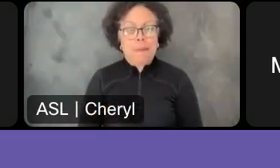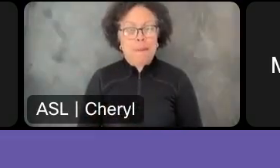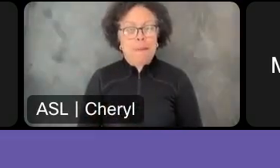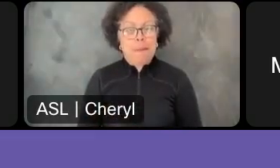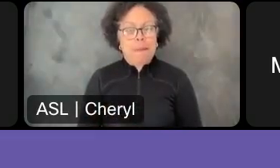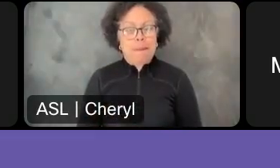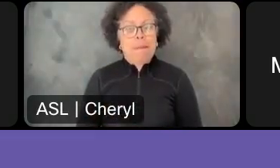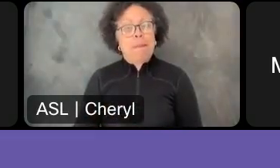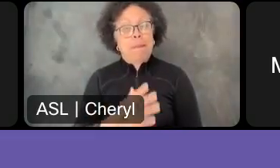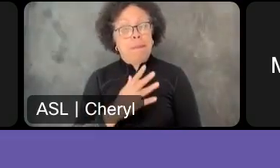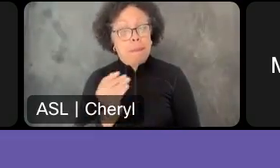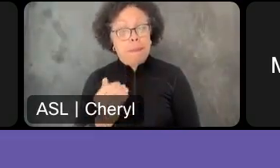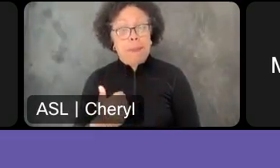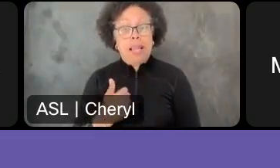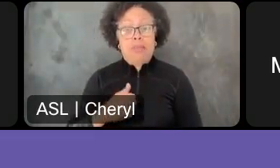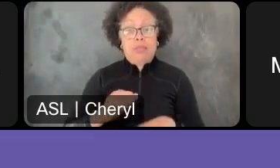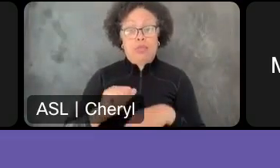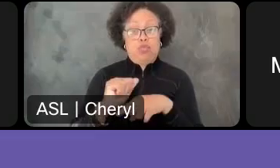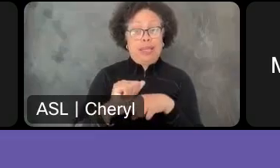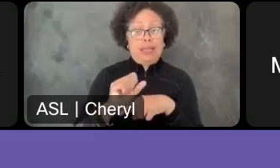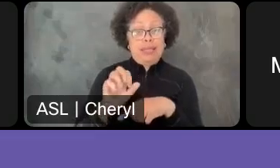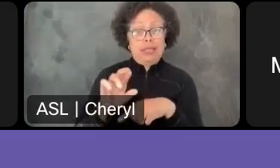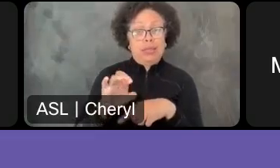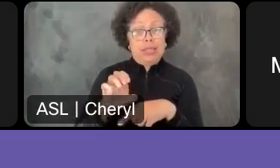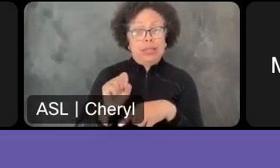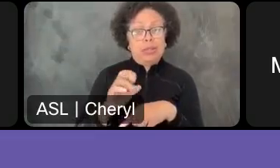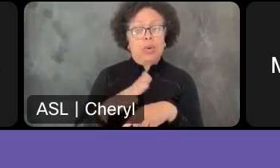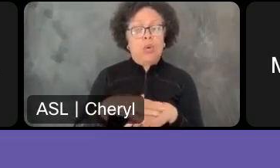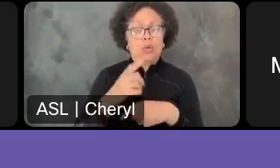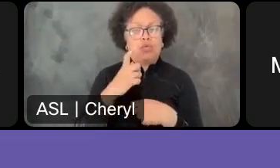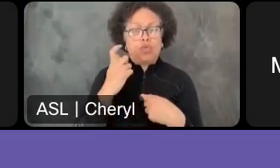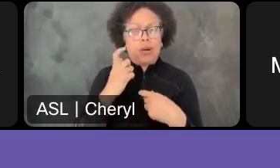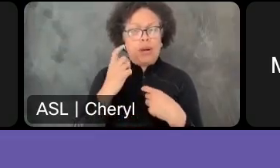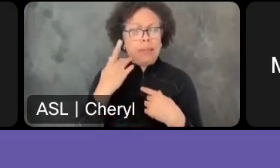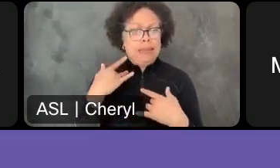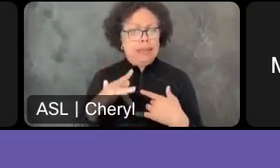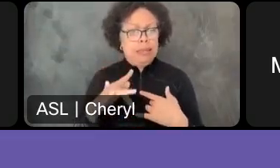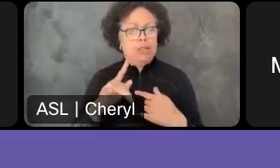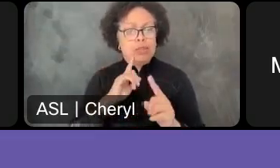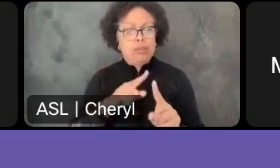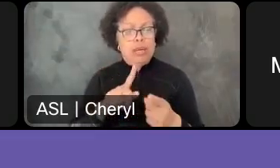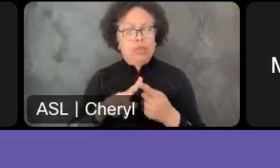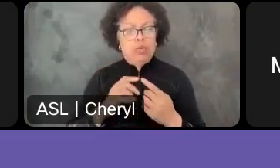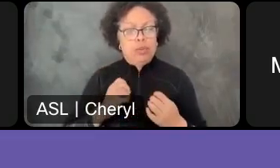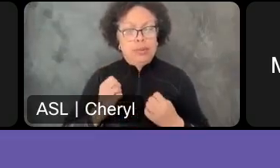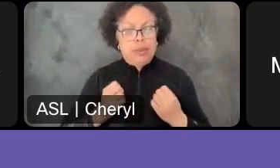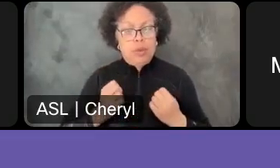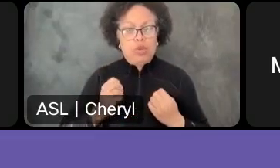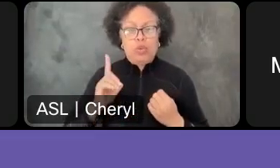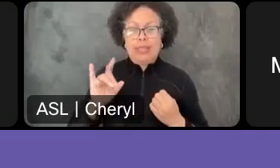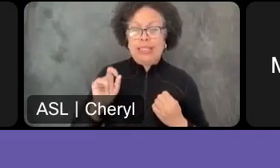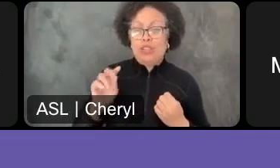We also have a training series on trauma-informed responses to emotional distress and